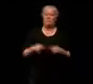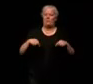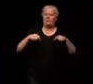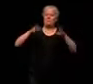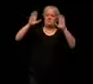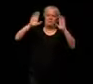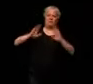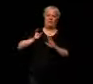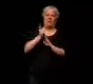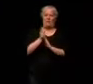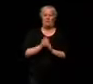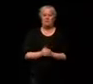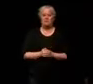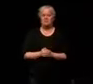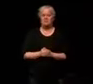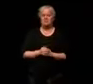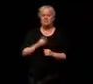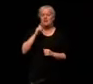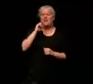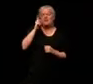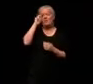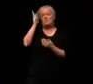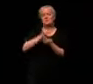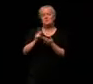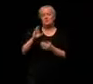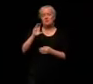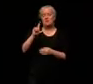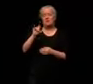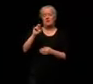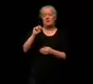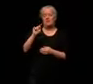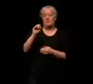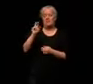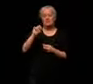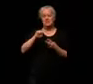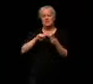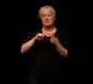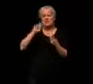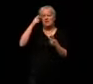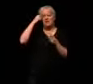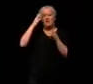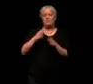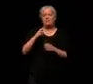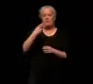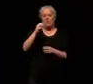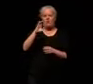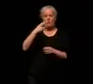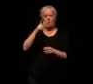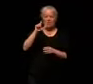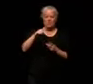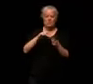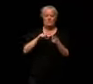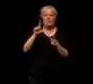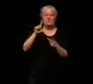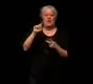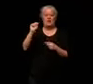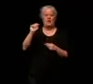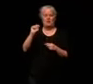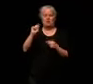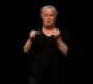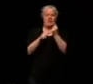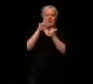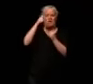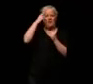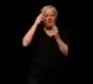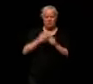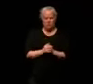And to Secretary Clinton, Governor Hochul, Lieutenant Governor Benjamin, Attorney General Letitia